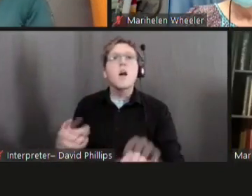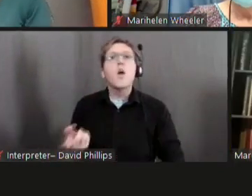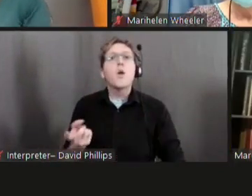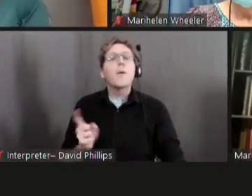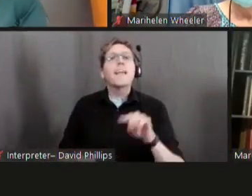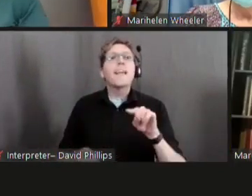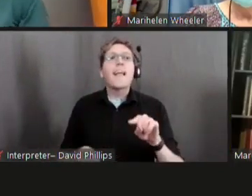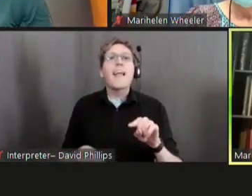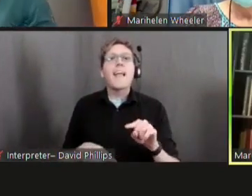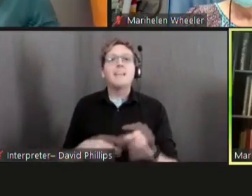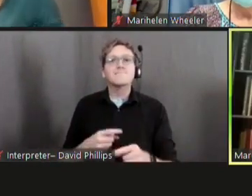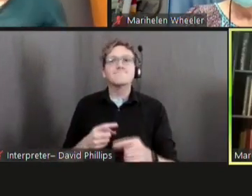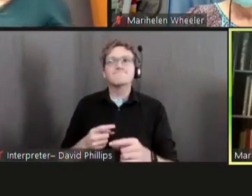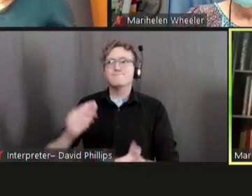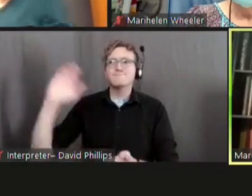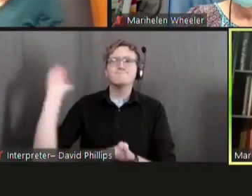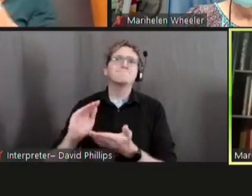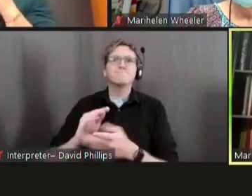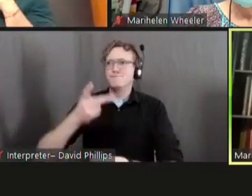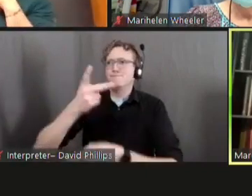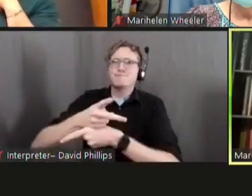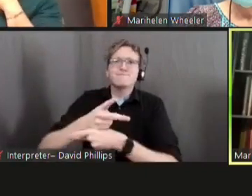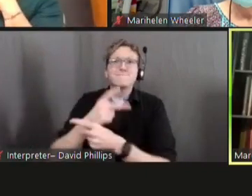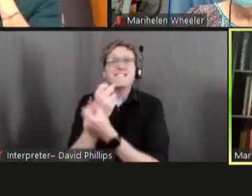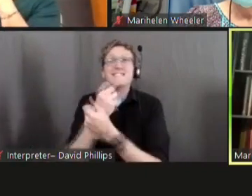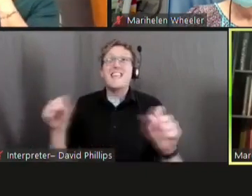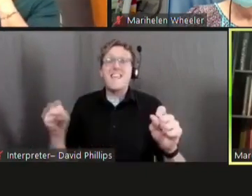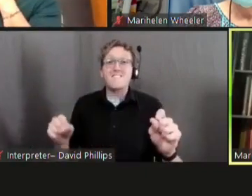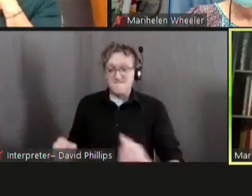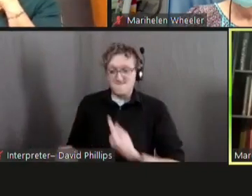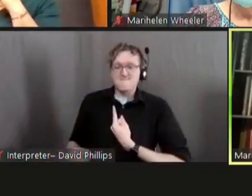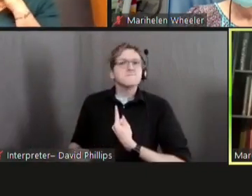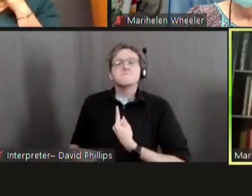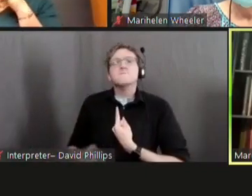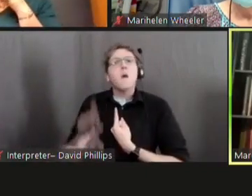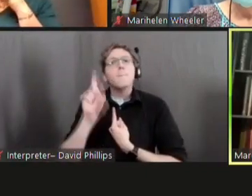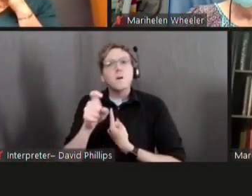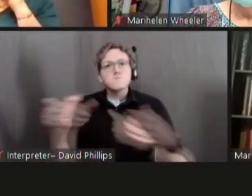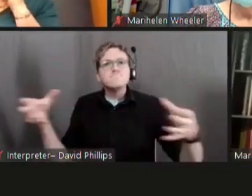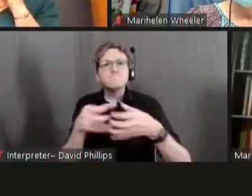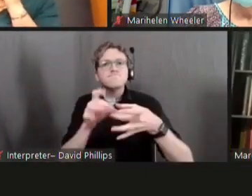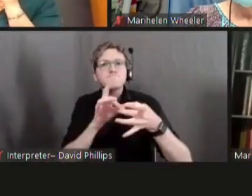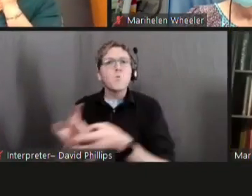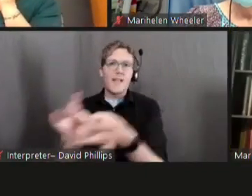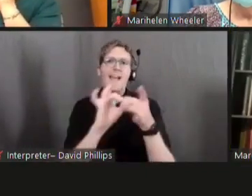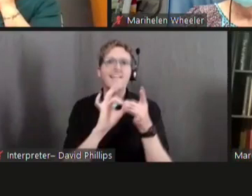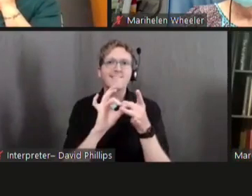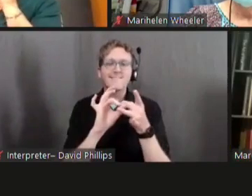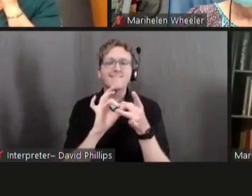to contain it and to be safe unless we stand united, unless we